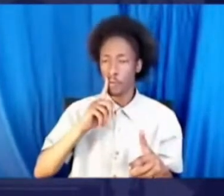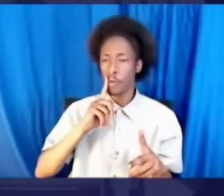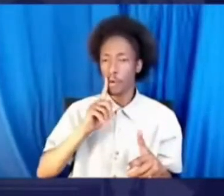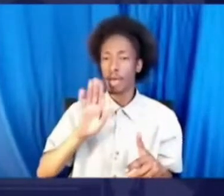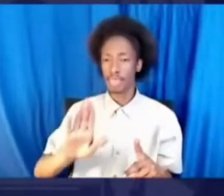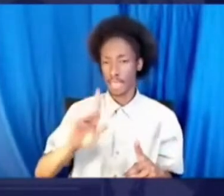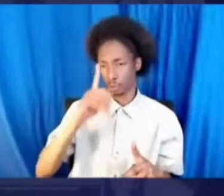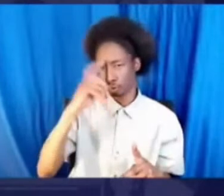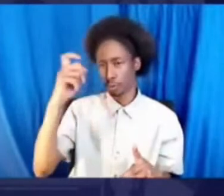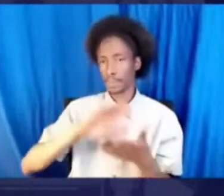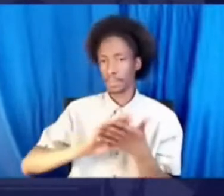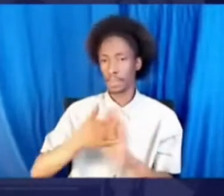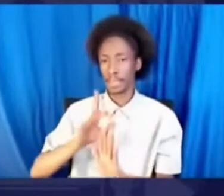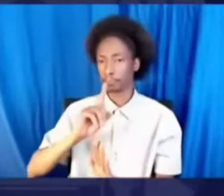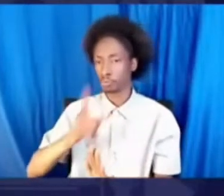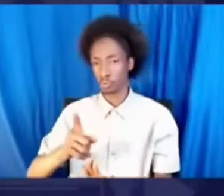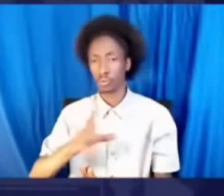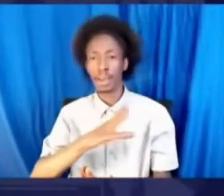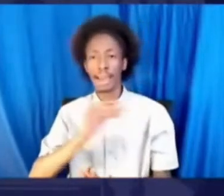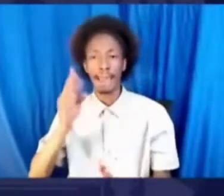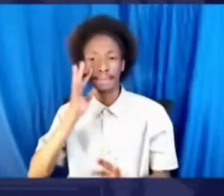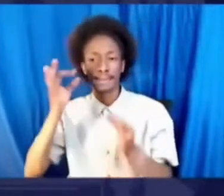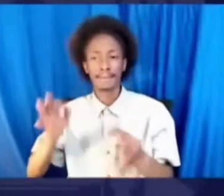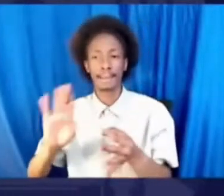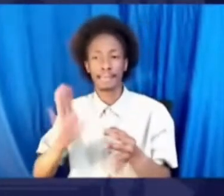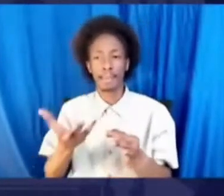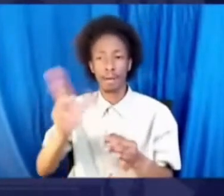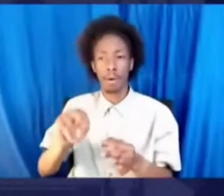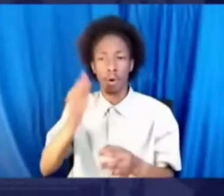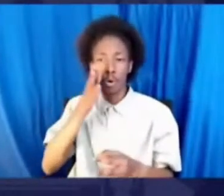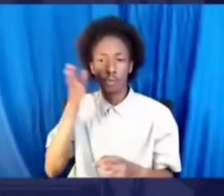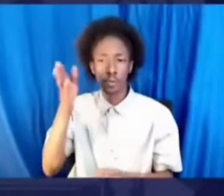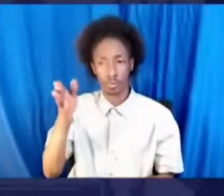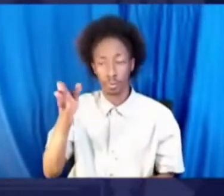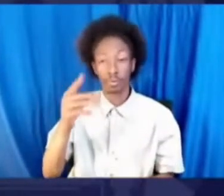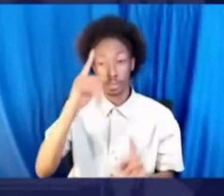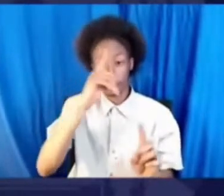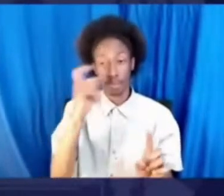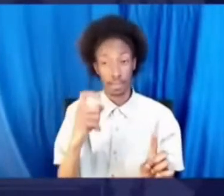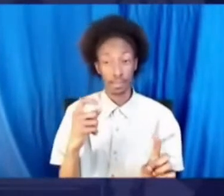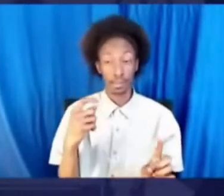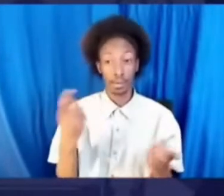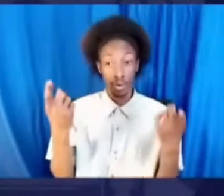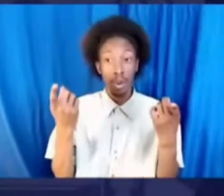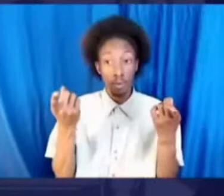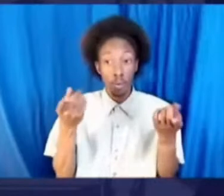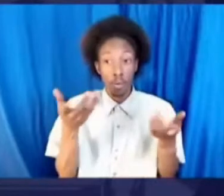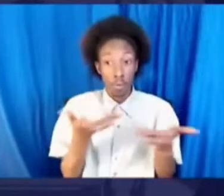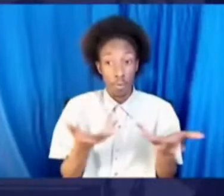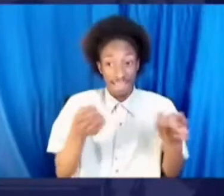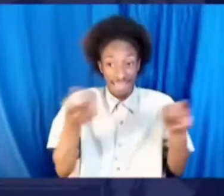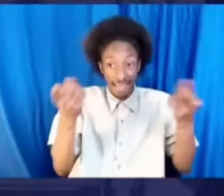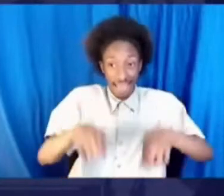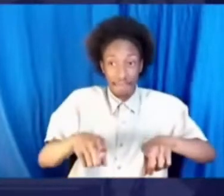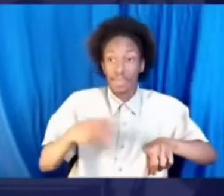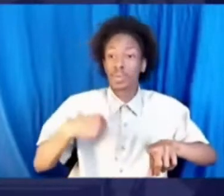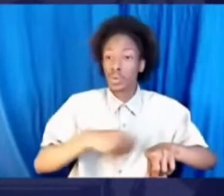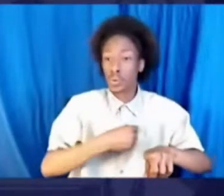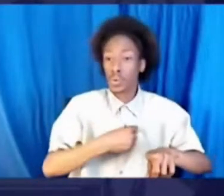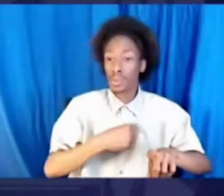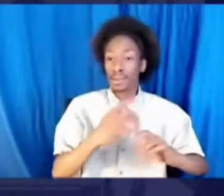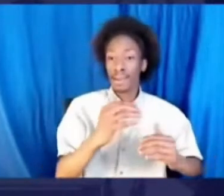and to determine their own future. Because when we do, we not only advance